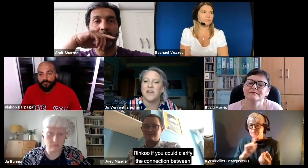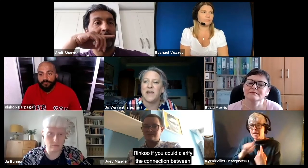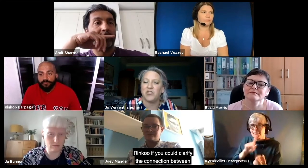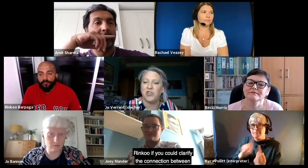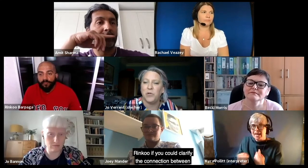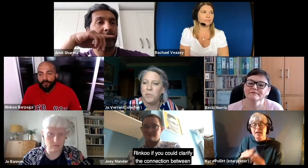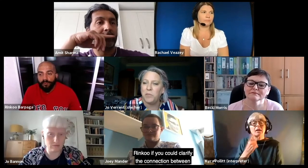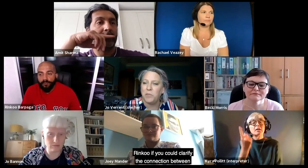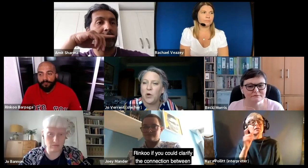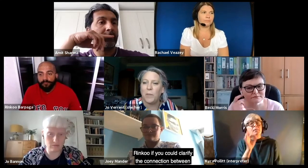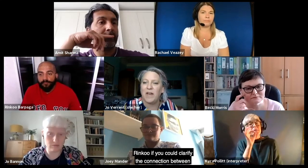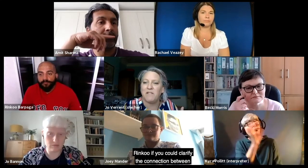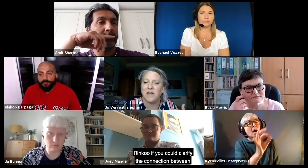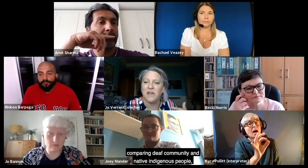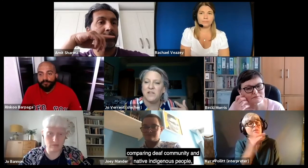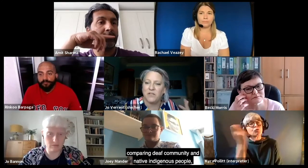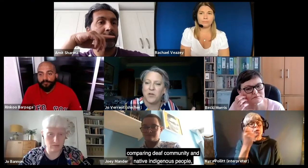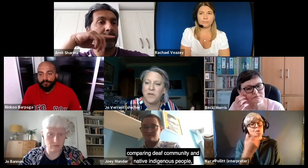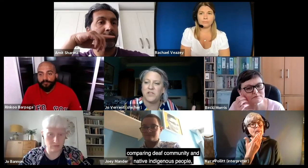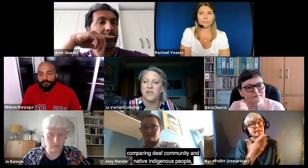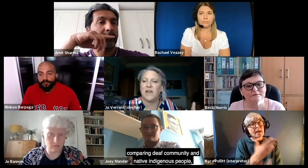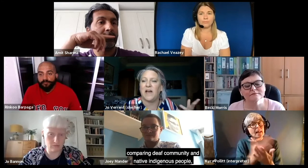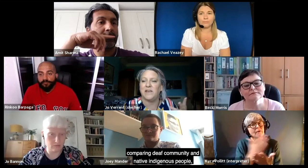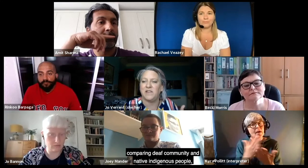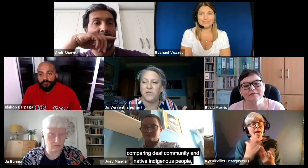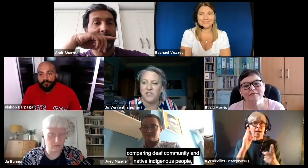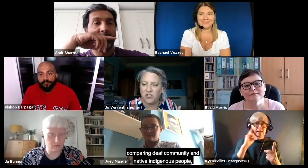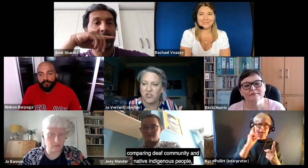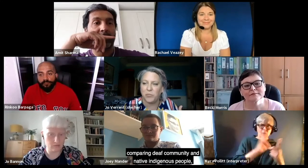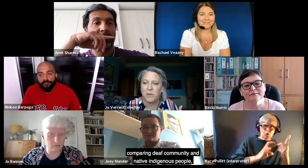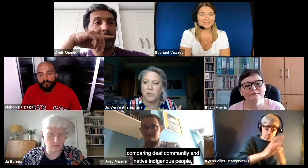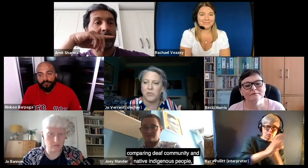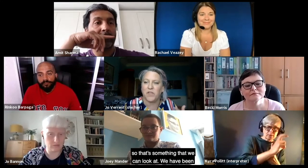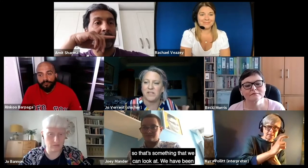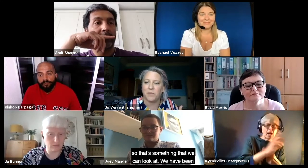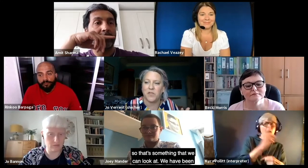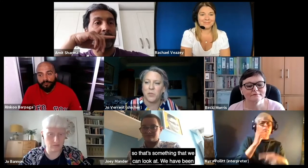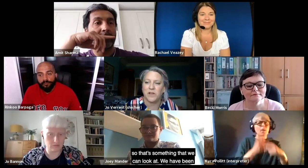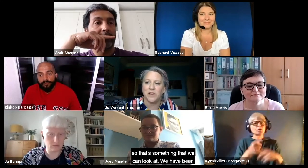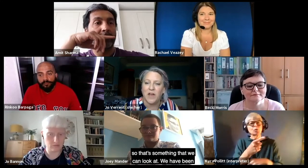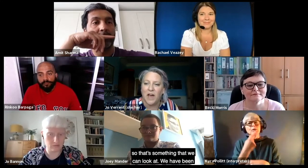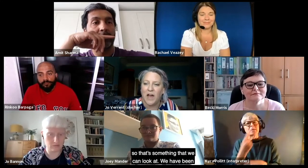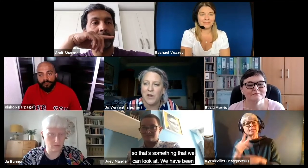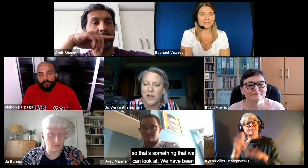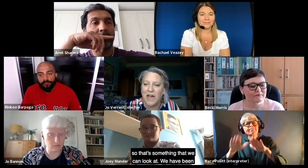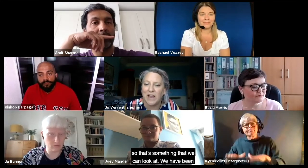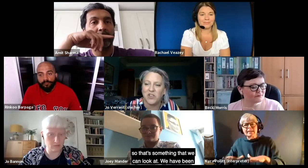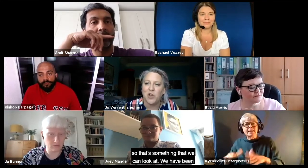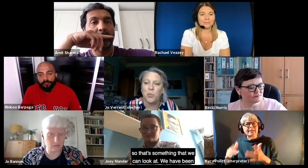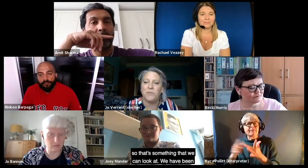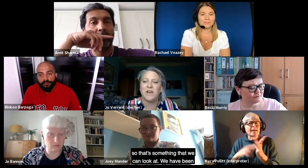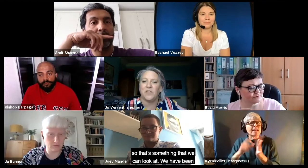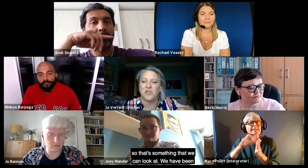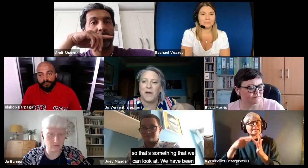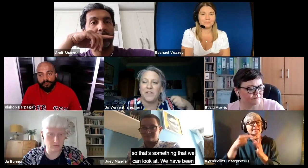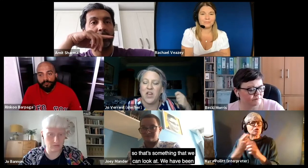the connection between comparing deaf community and native indigenous people. So that's something that we can look at.